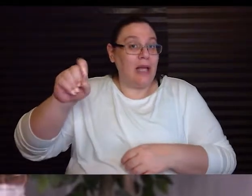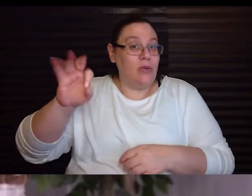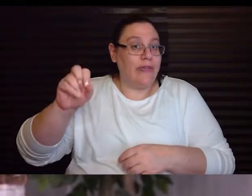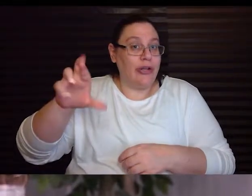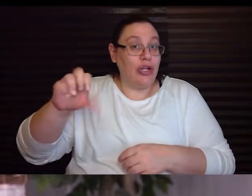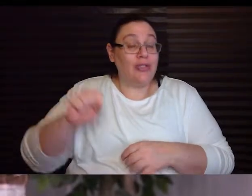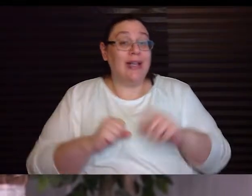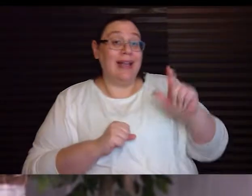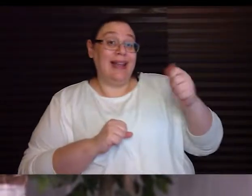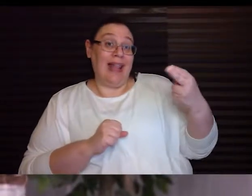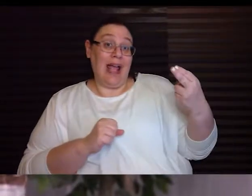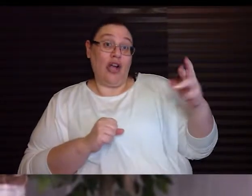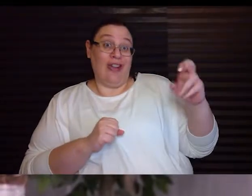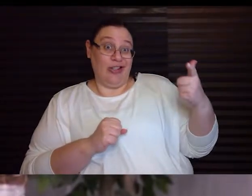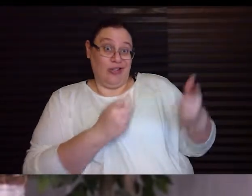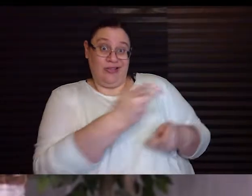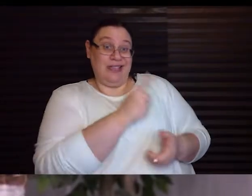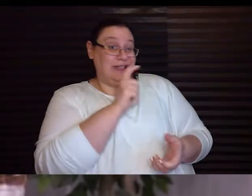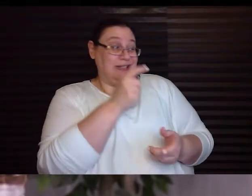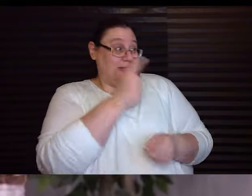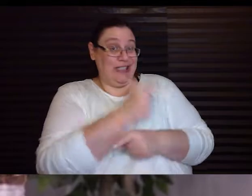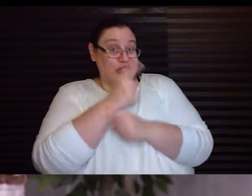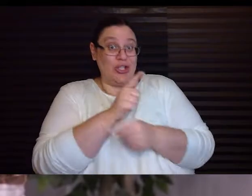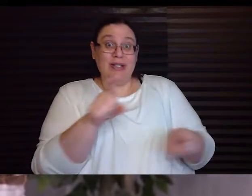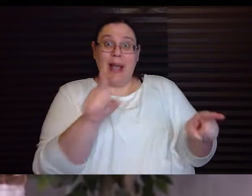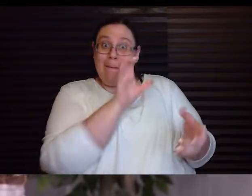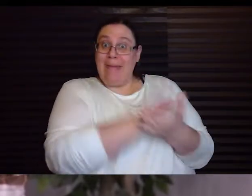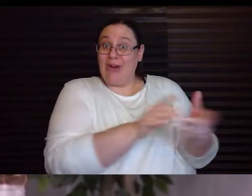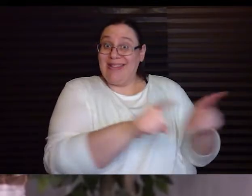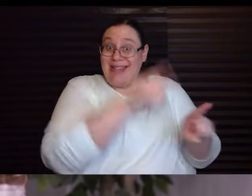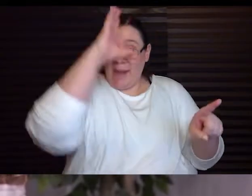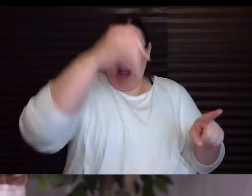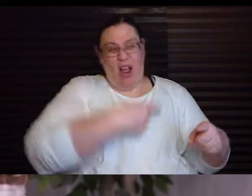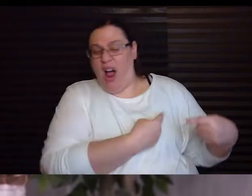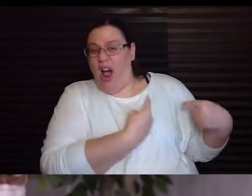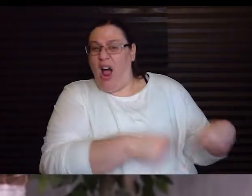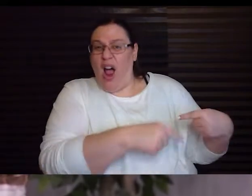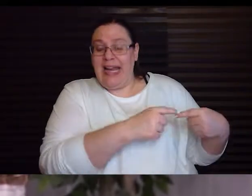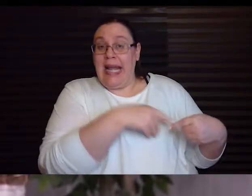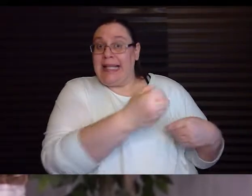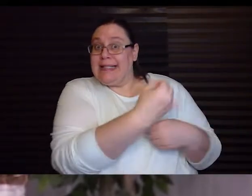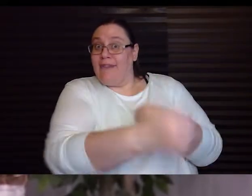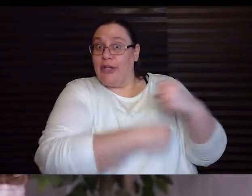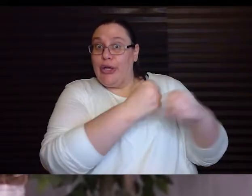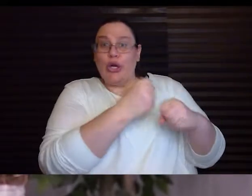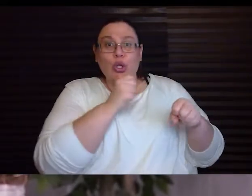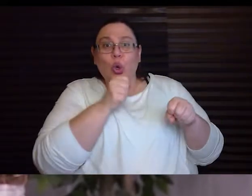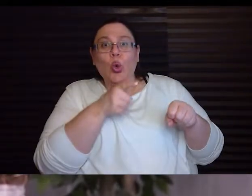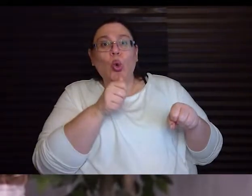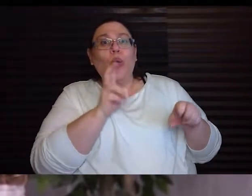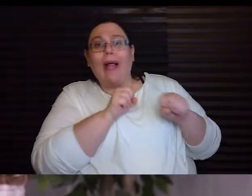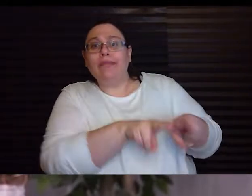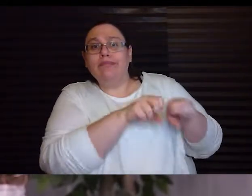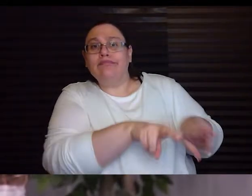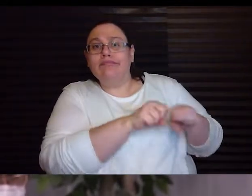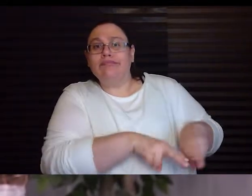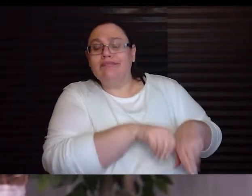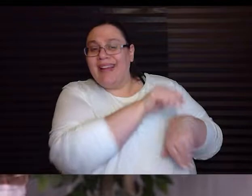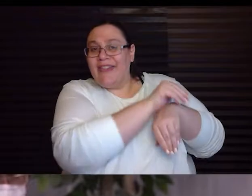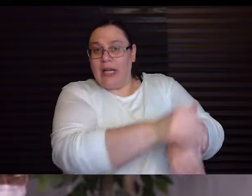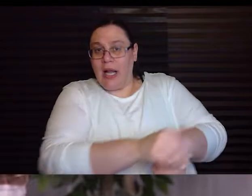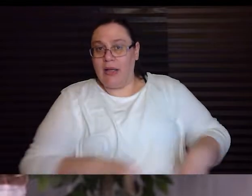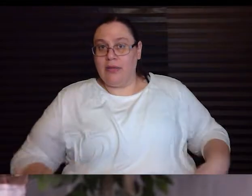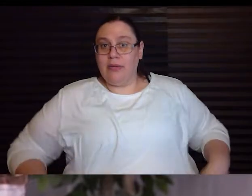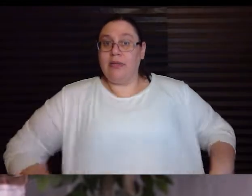offenders. Leah and Rachel, who are sisters, marry the same guy, and then they fight for the next several years over who's going to sleep with him each